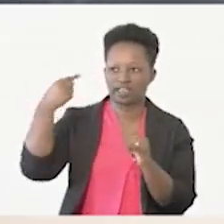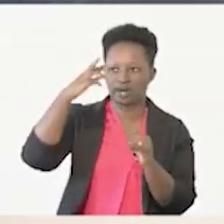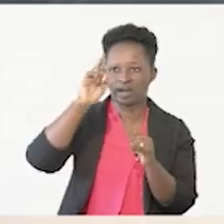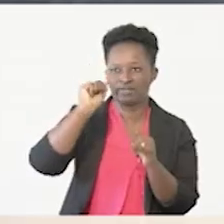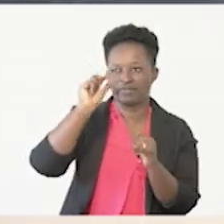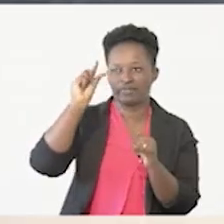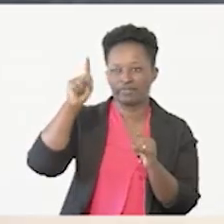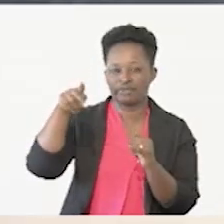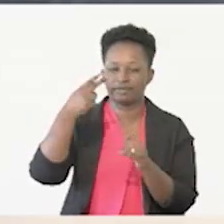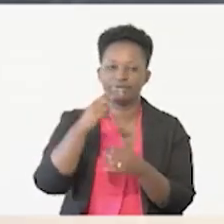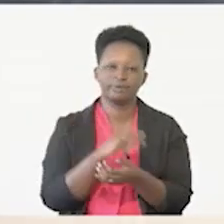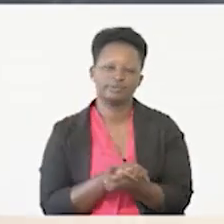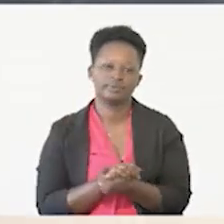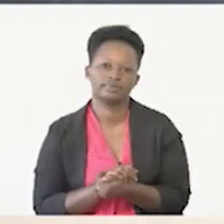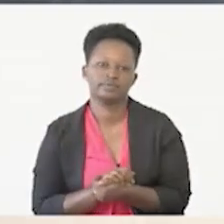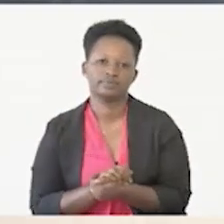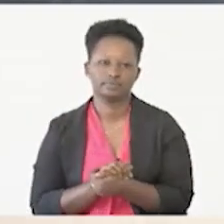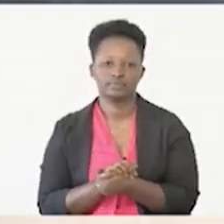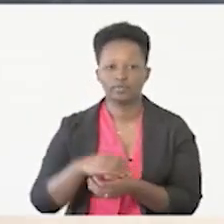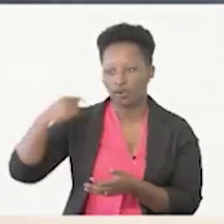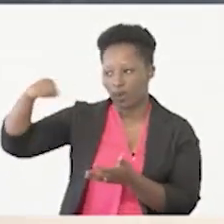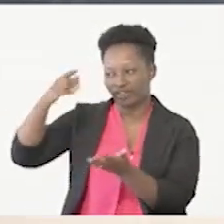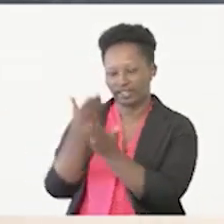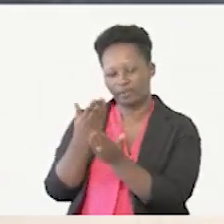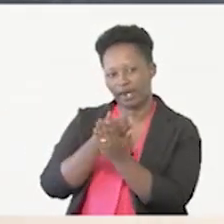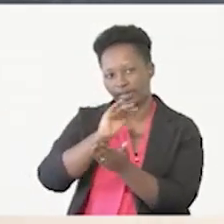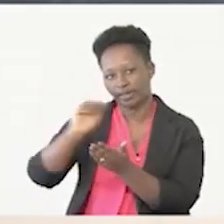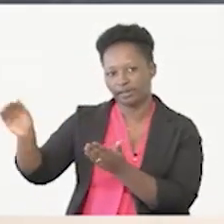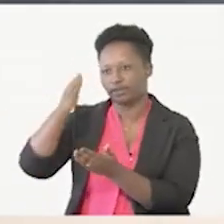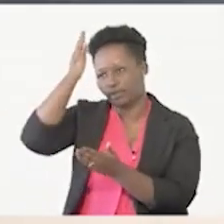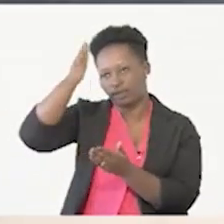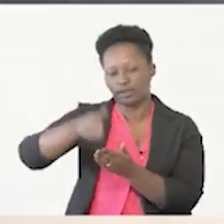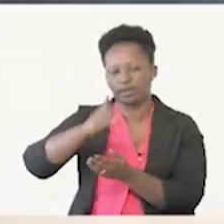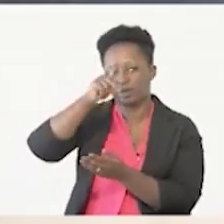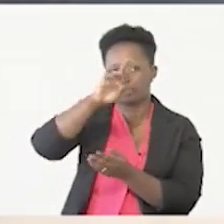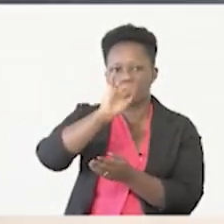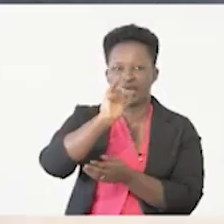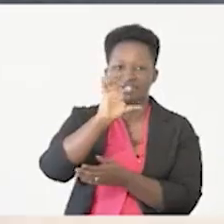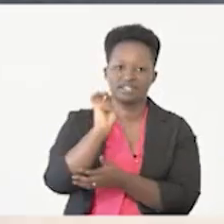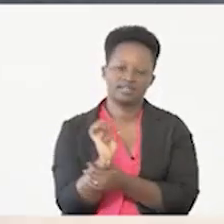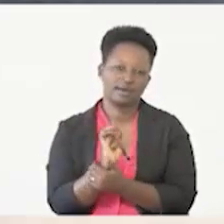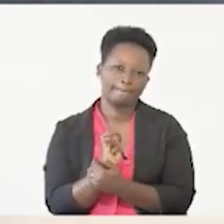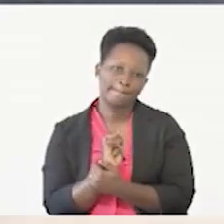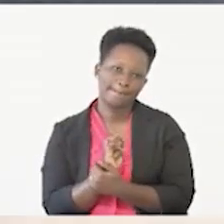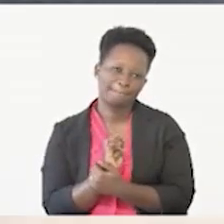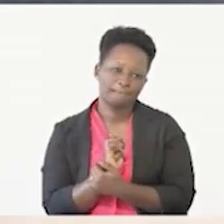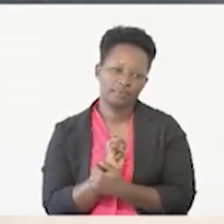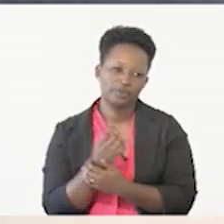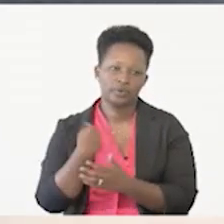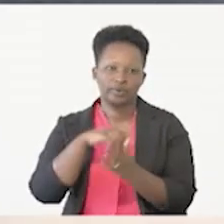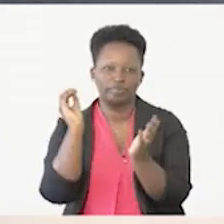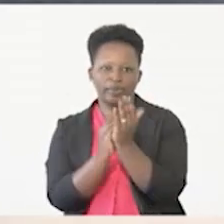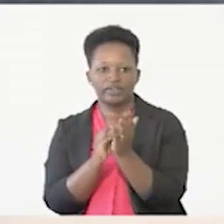make a simple sketch. This is our quantity demanded, and this is our price. So here we put